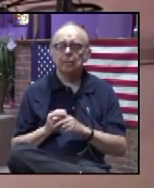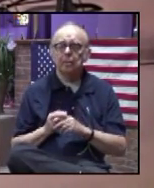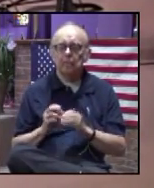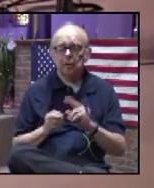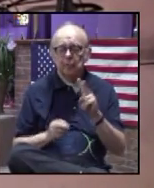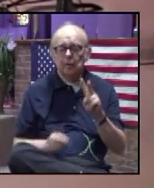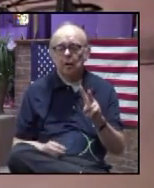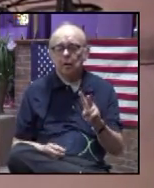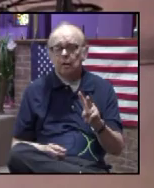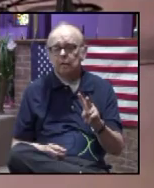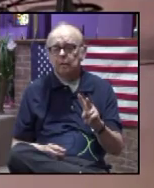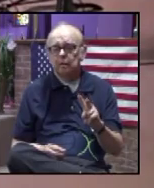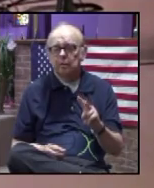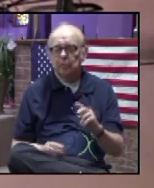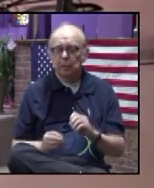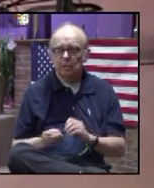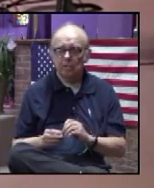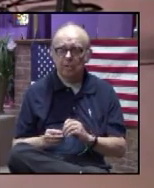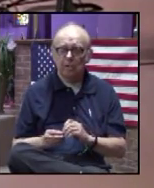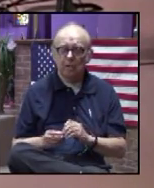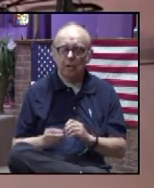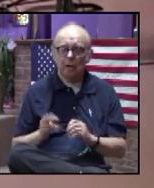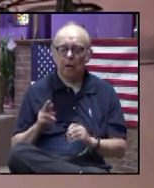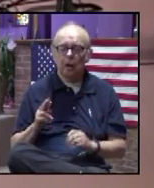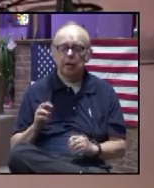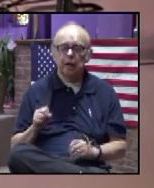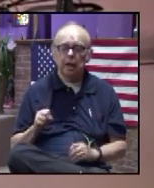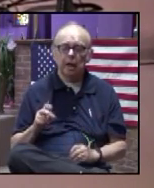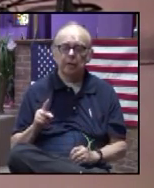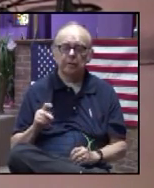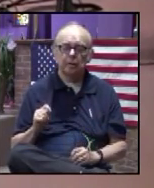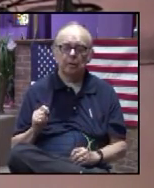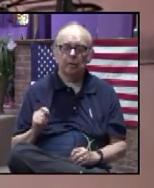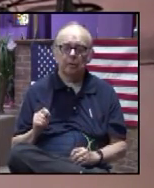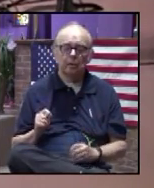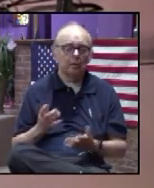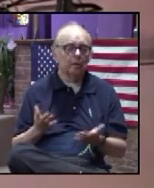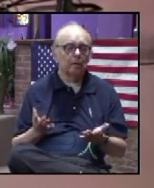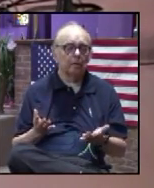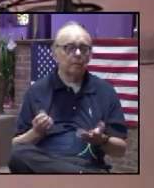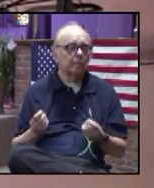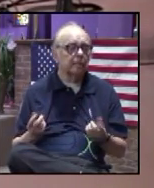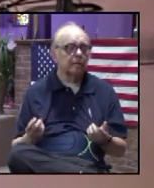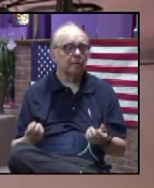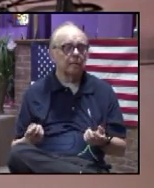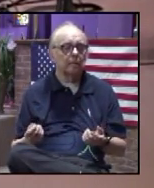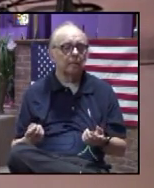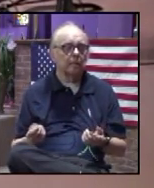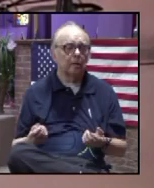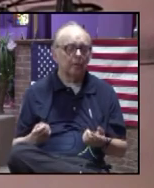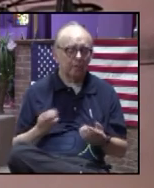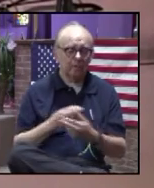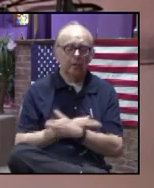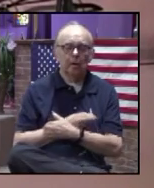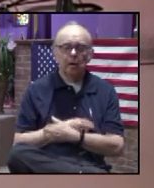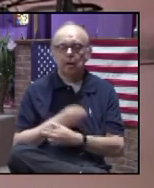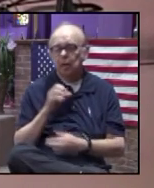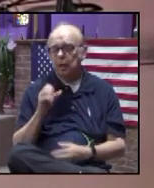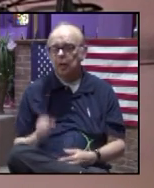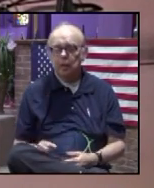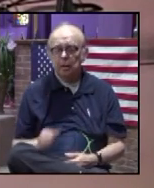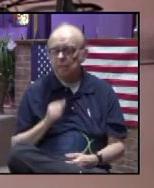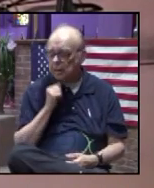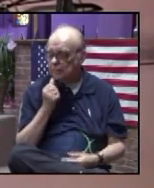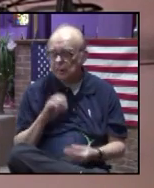Number two is they rested. What did they do? They rested on the Sabbath. They didn't try to